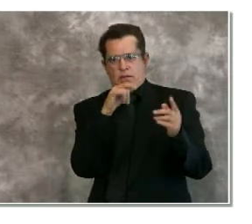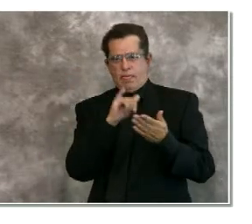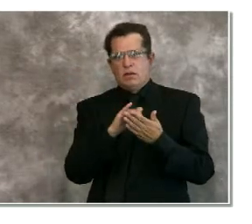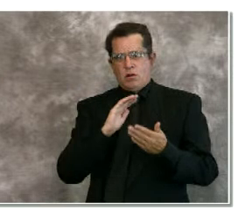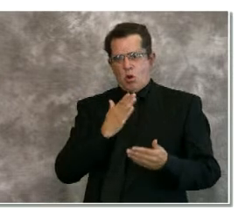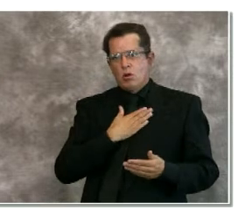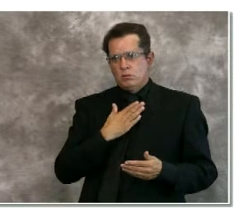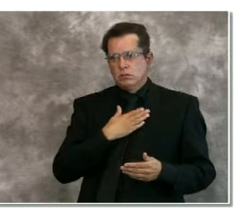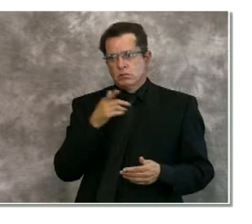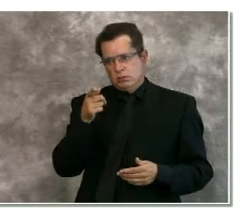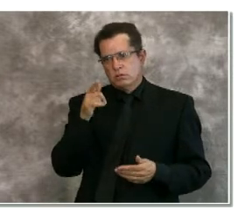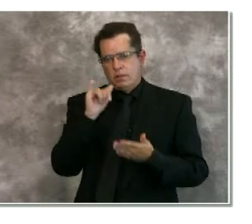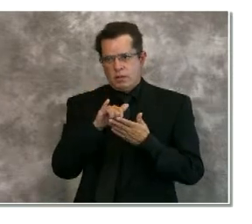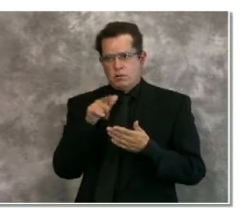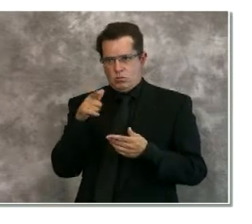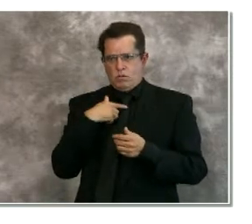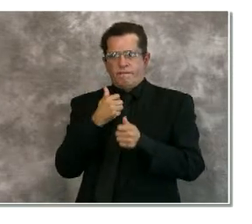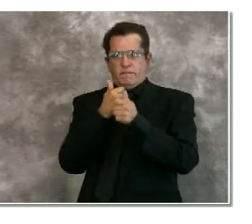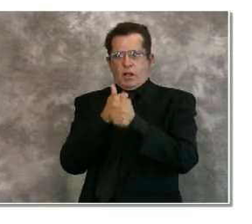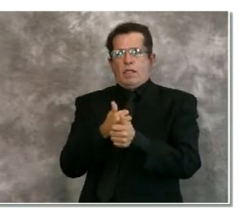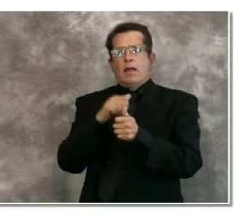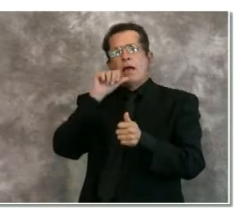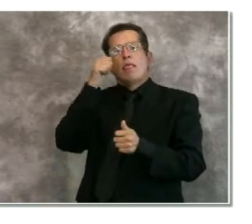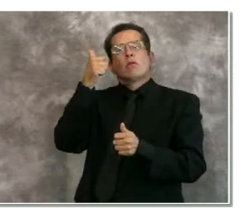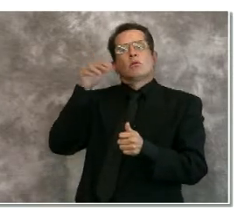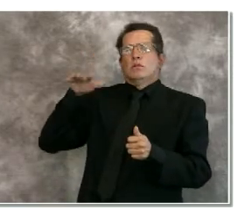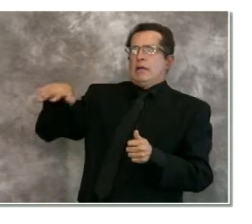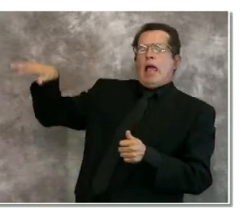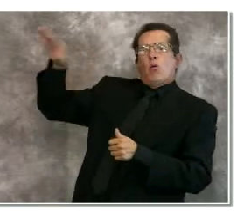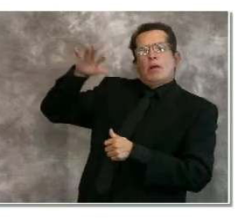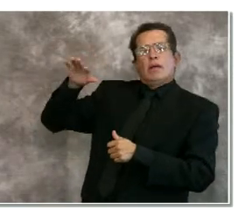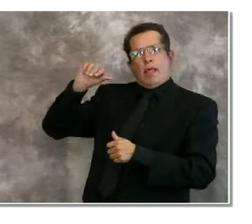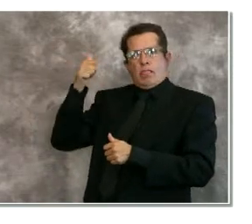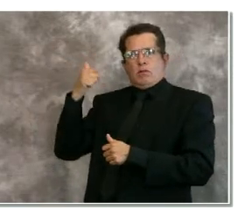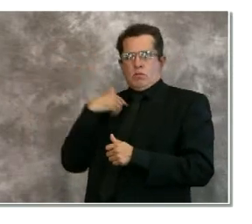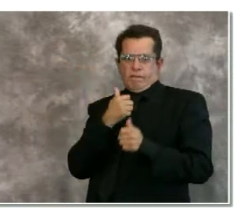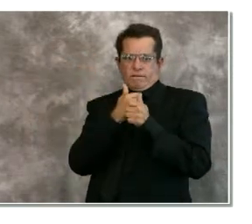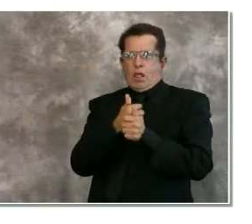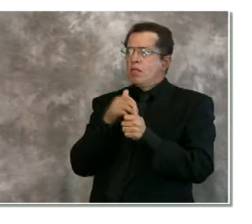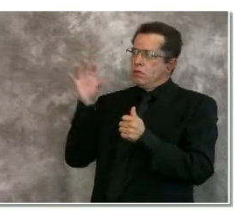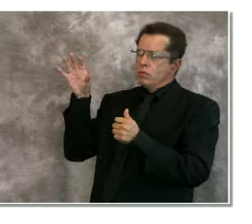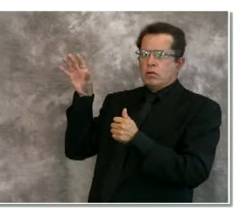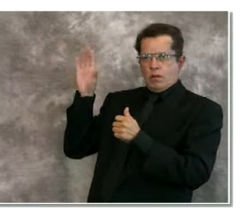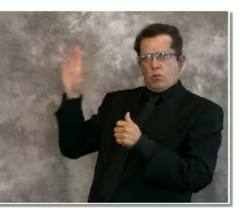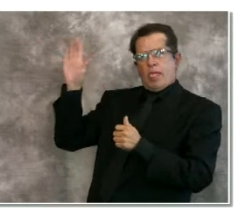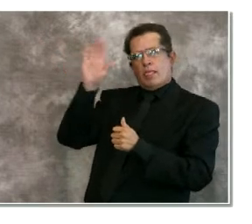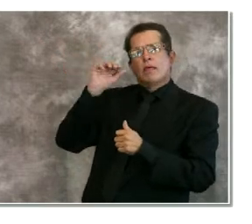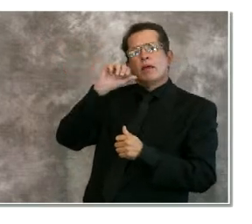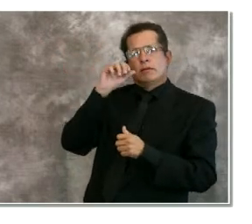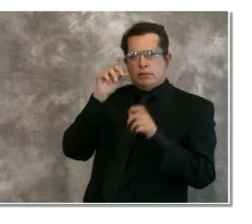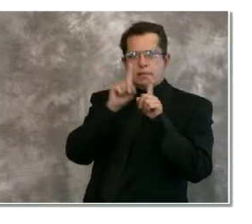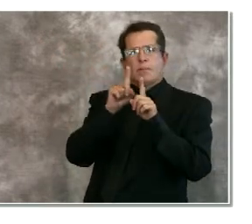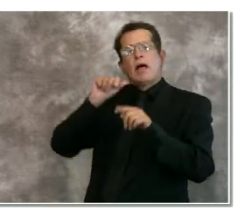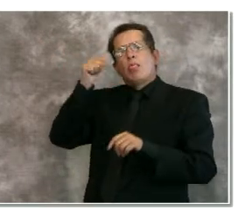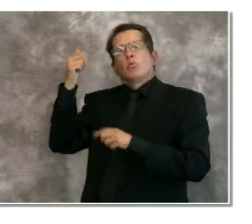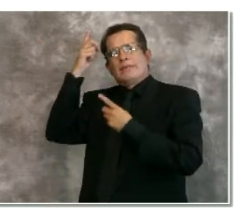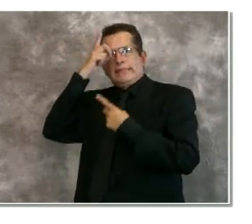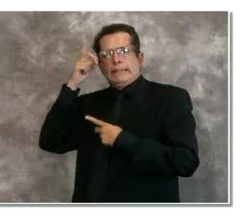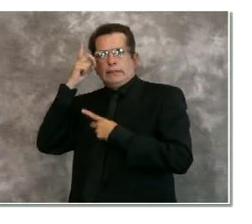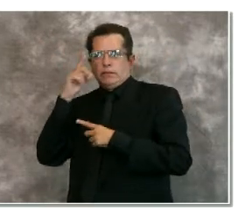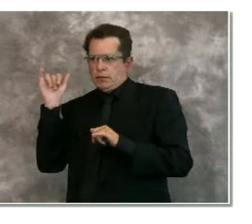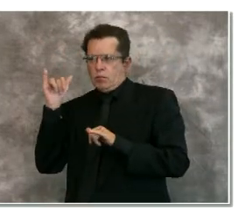on some of the other contact tracing in other jurisdictions and our own ability to contact trace with other diseases.